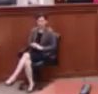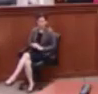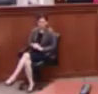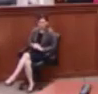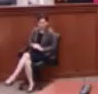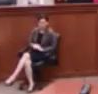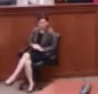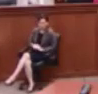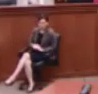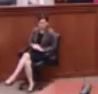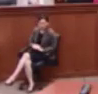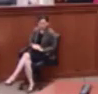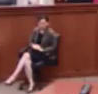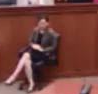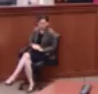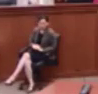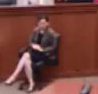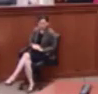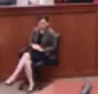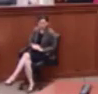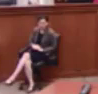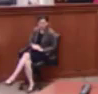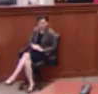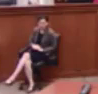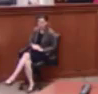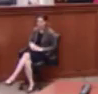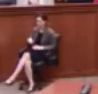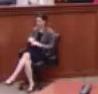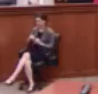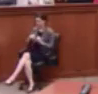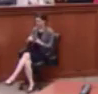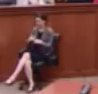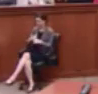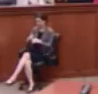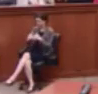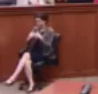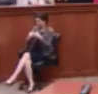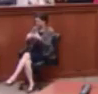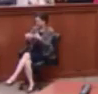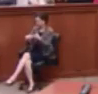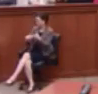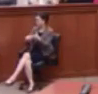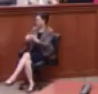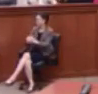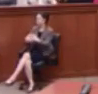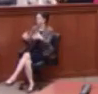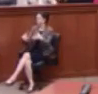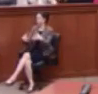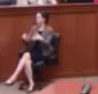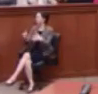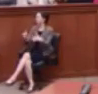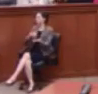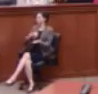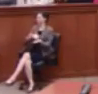that we expand career guidance and education in middle and high school.